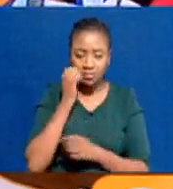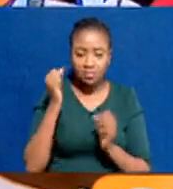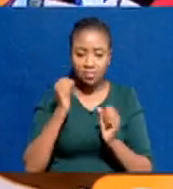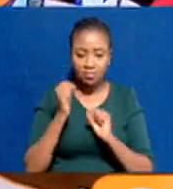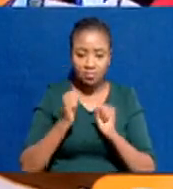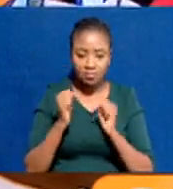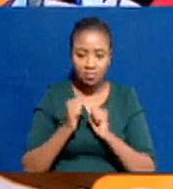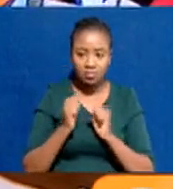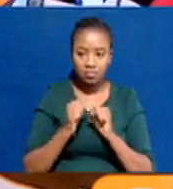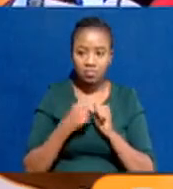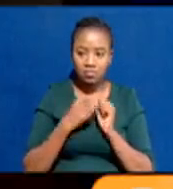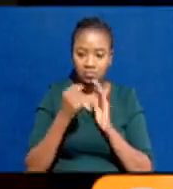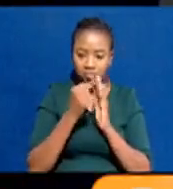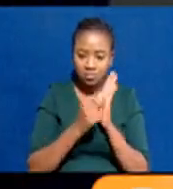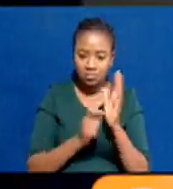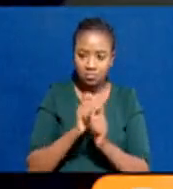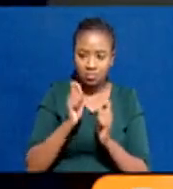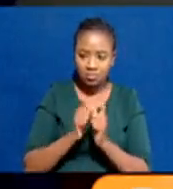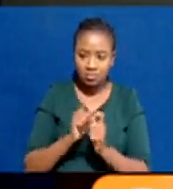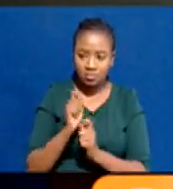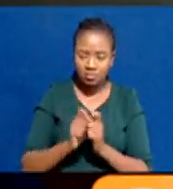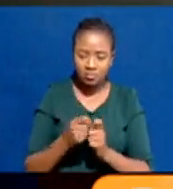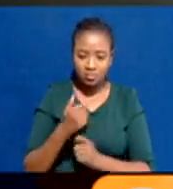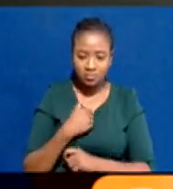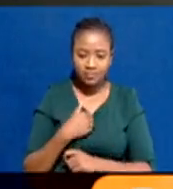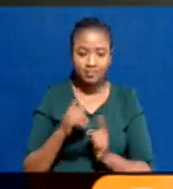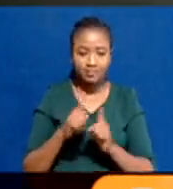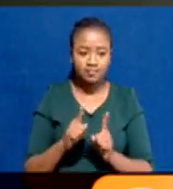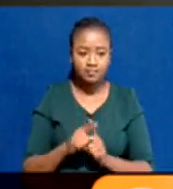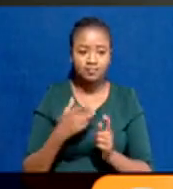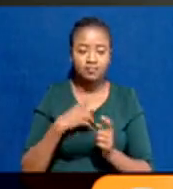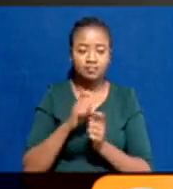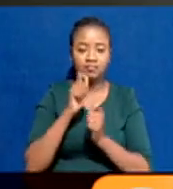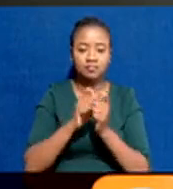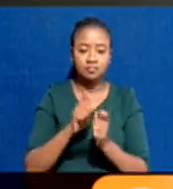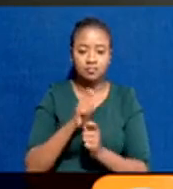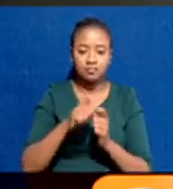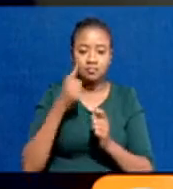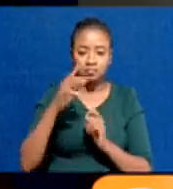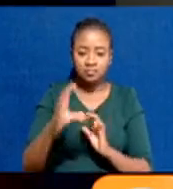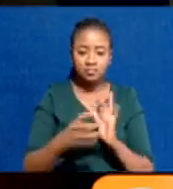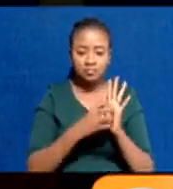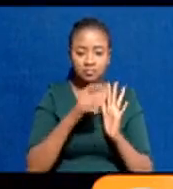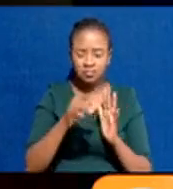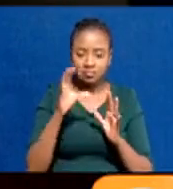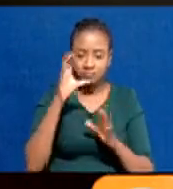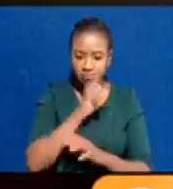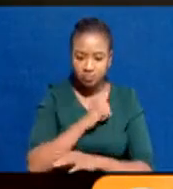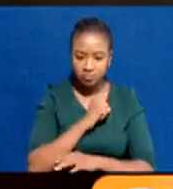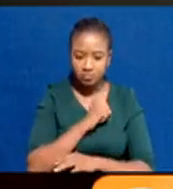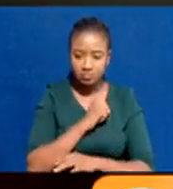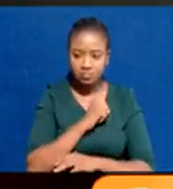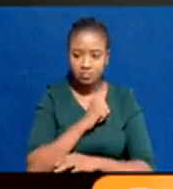the mosquito nets in the tender. I learned that the specification on the advertisement is missing one line